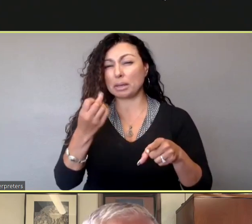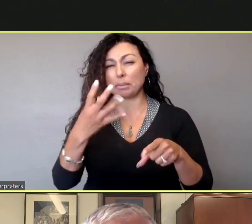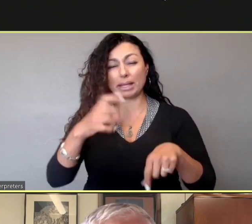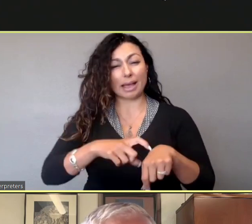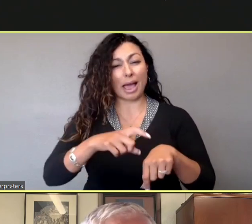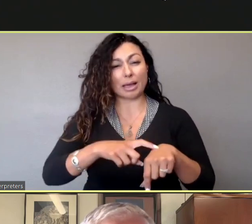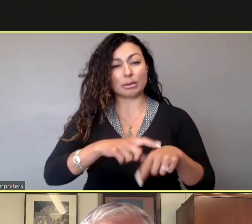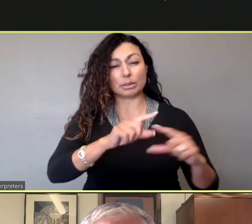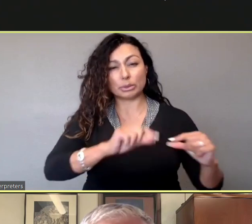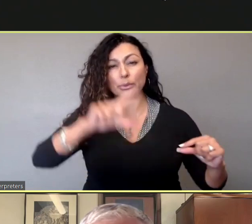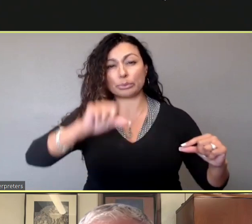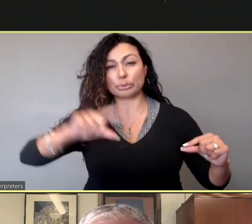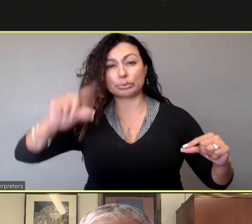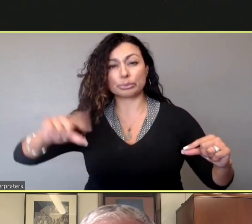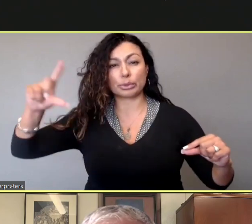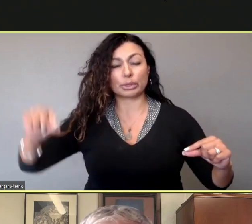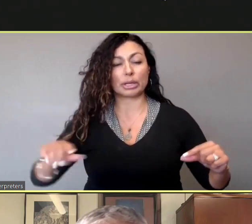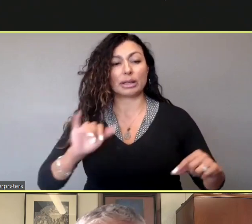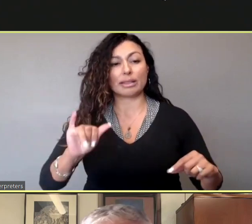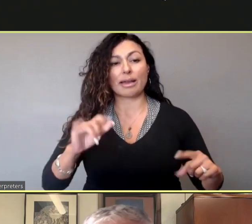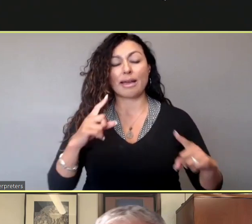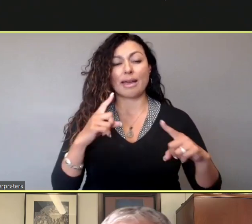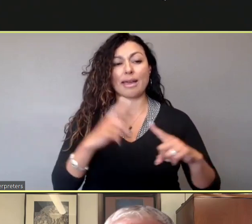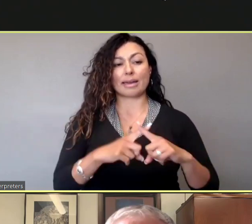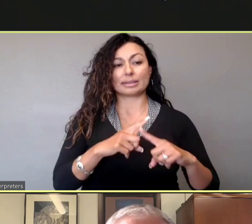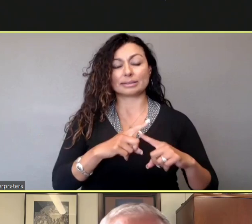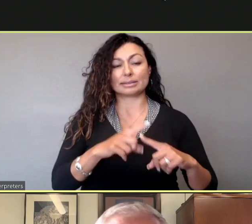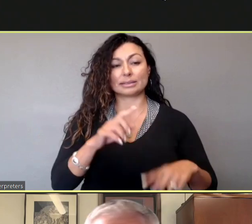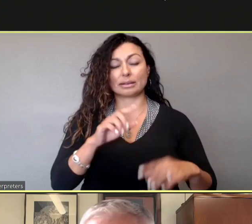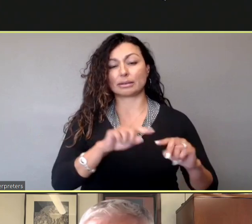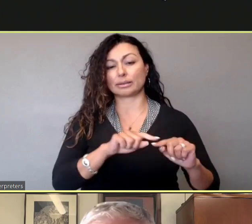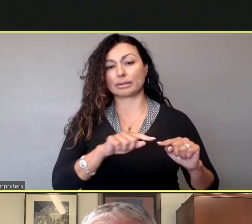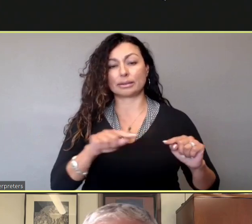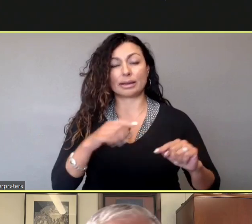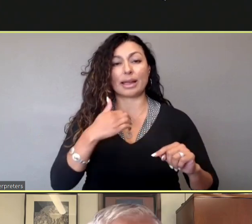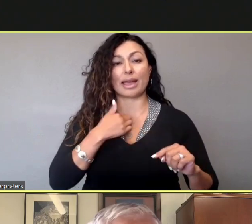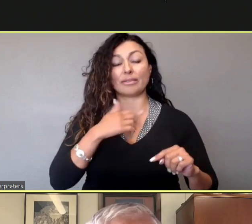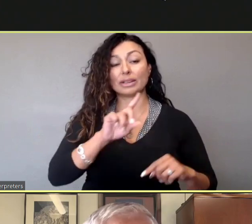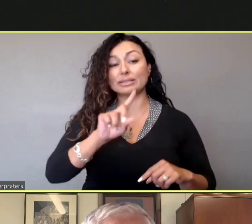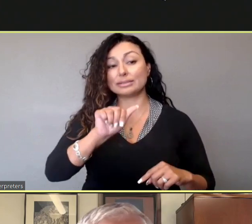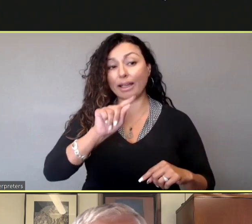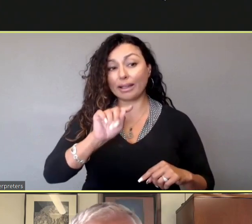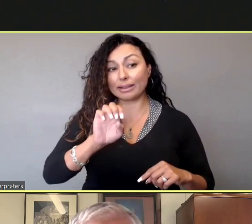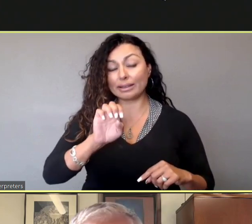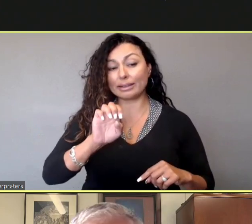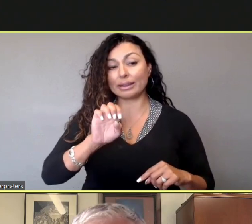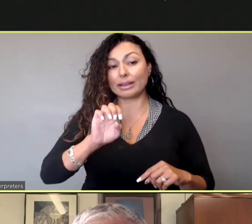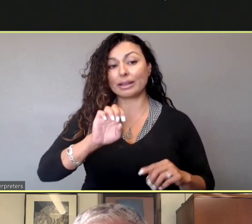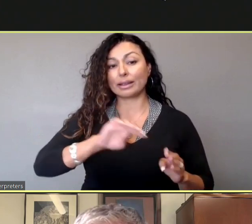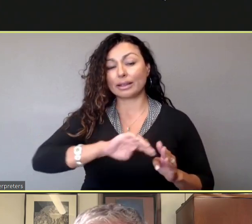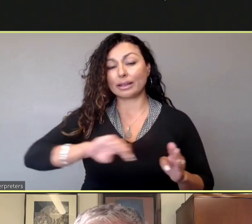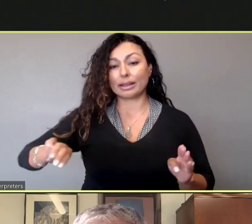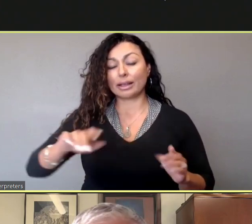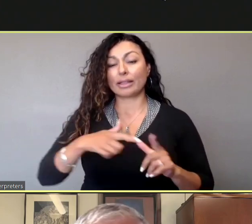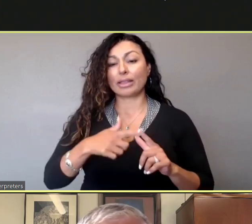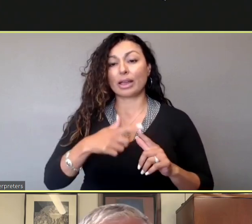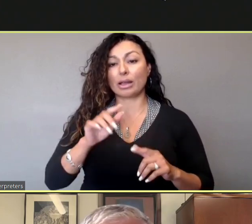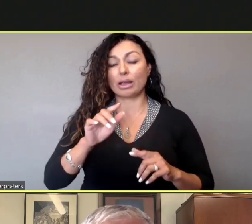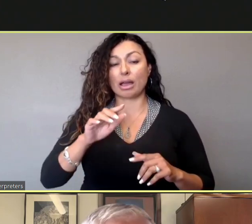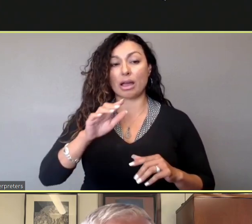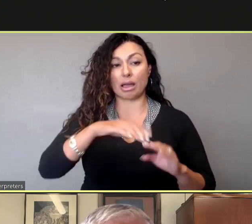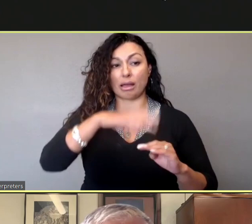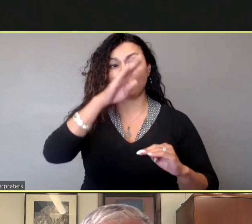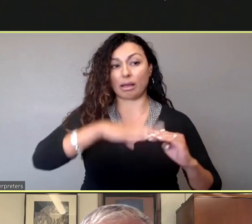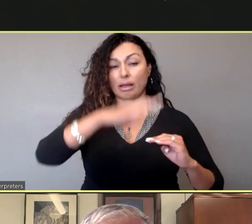And on the x-axis, the horizontal axis, you have the date. On the y-axis, the upright axis,